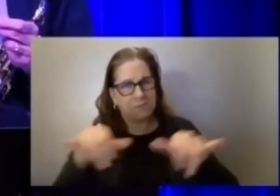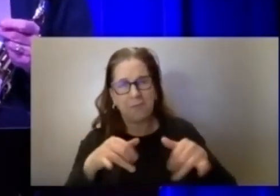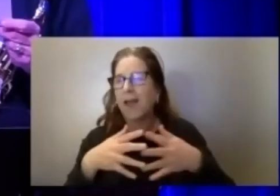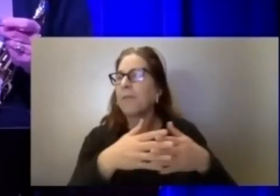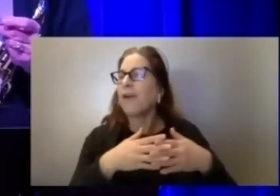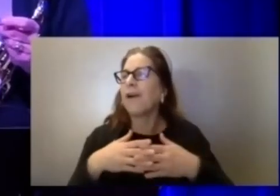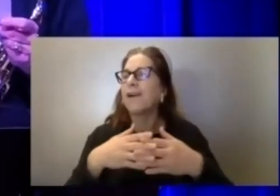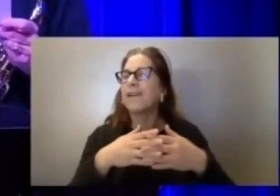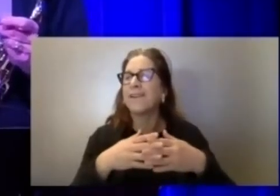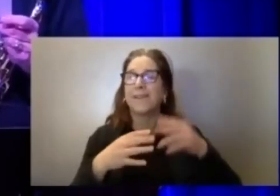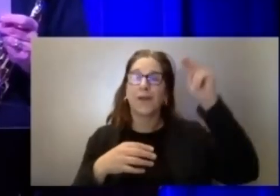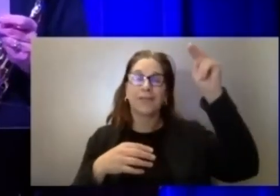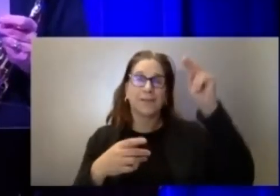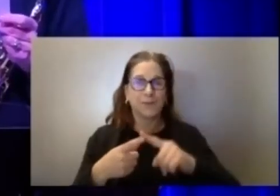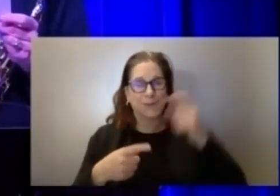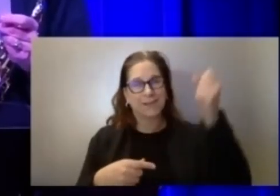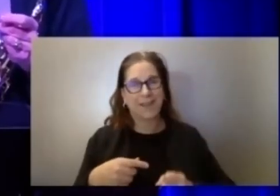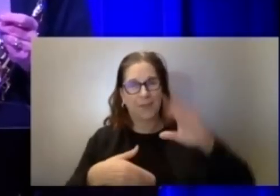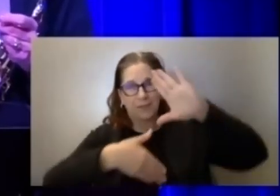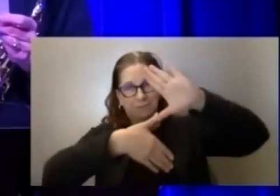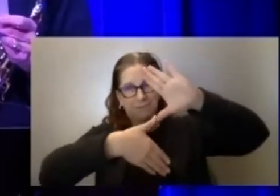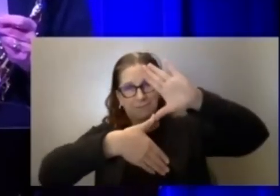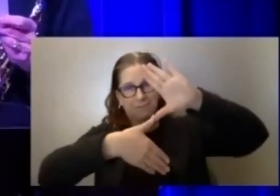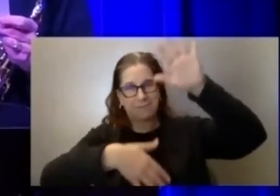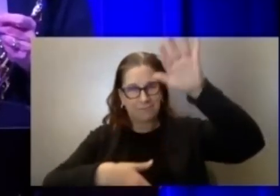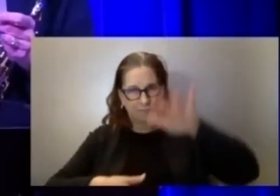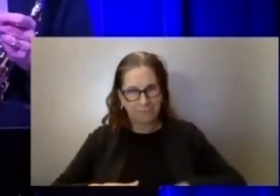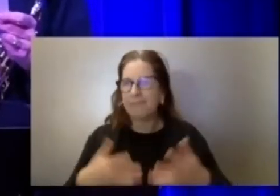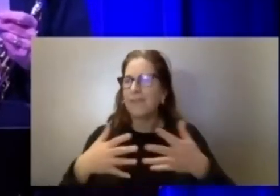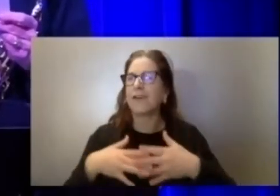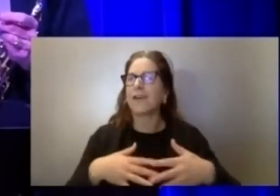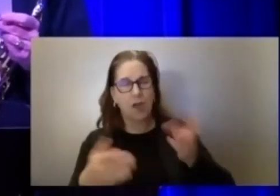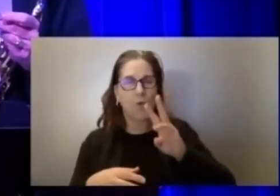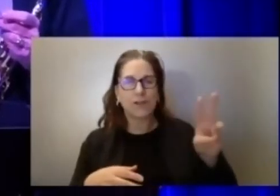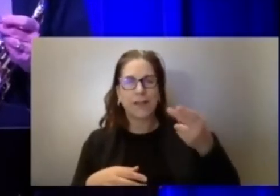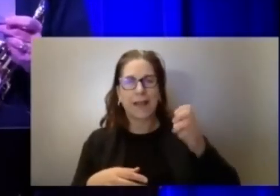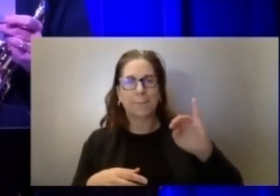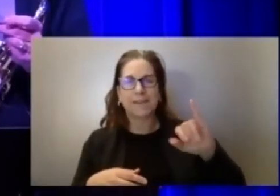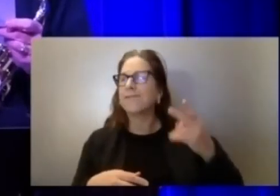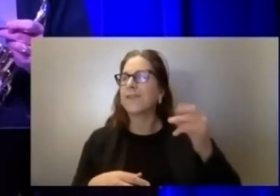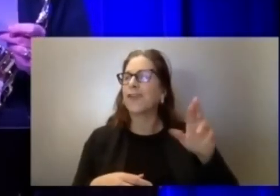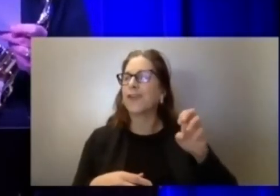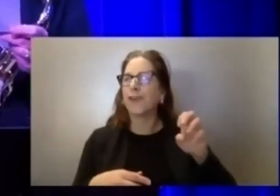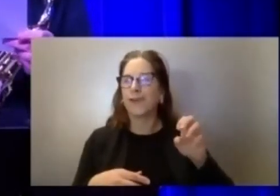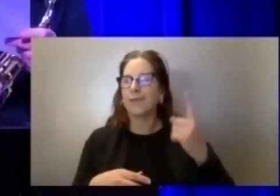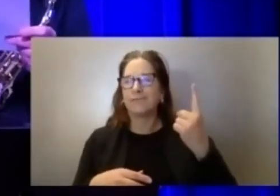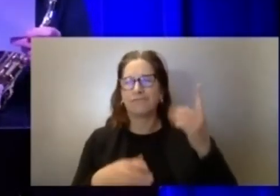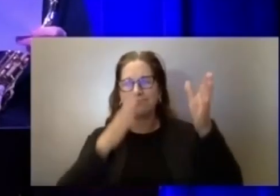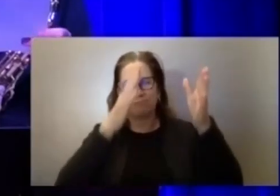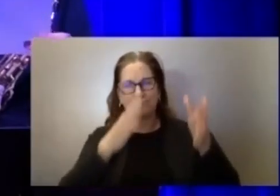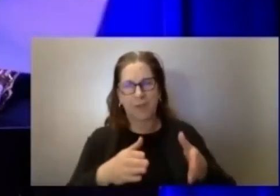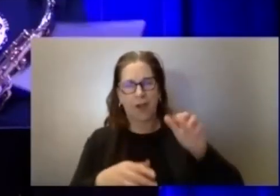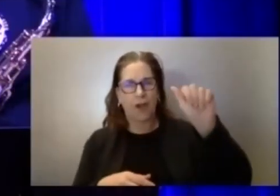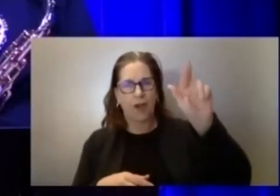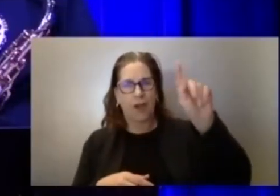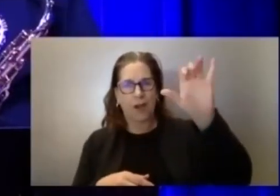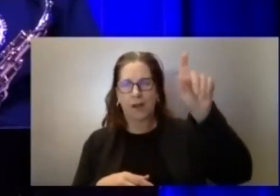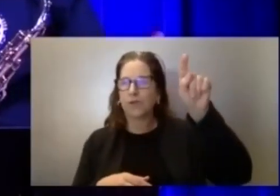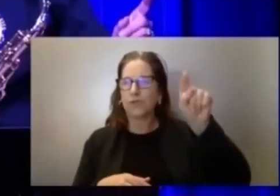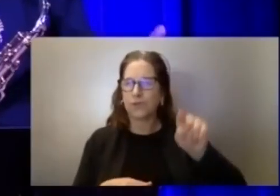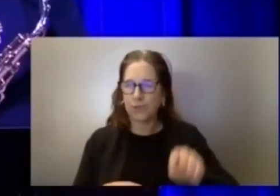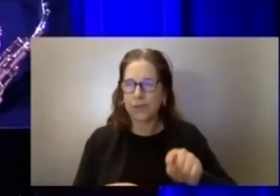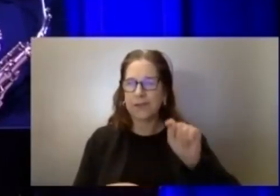She continued to assert that the Western Hemisphere is a person from the Arctic to Tierra del Fuego, a living being for whom we